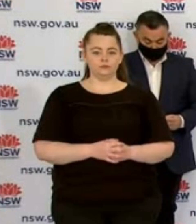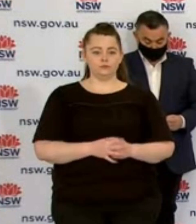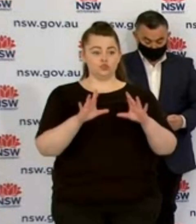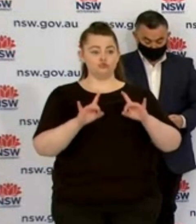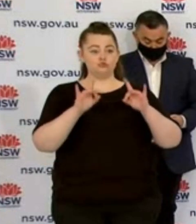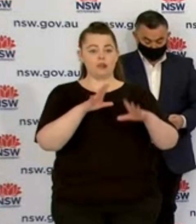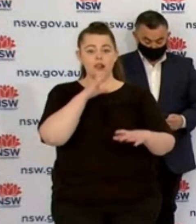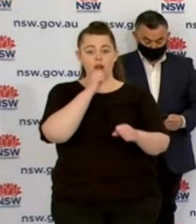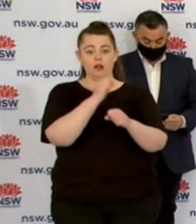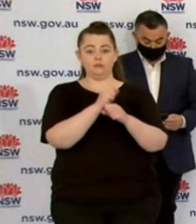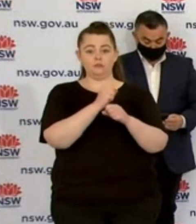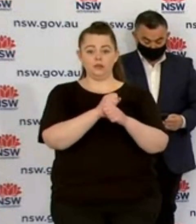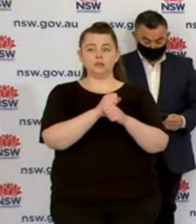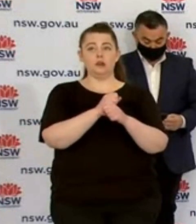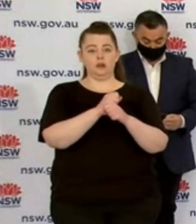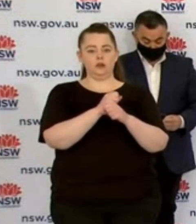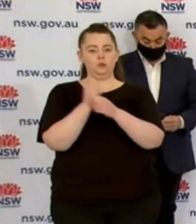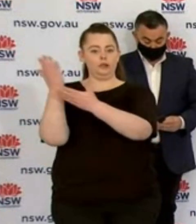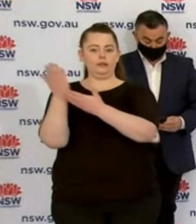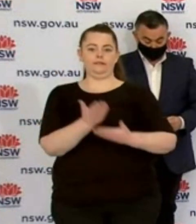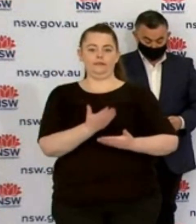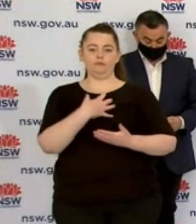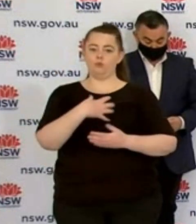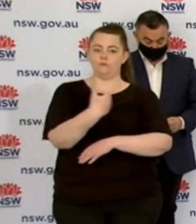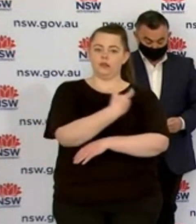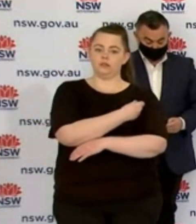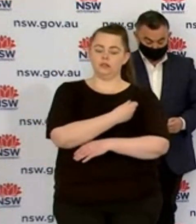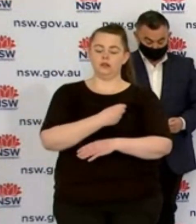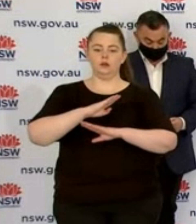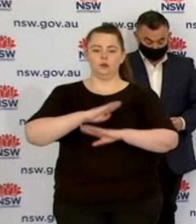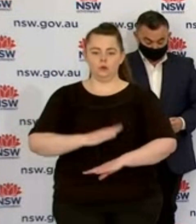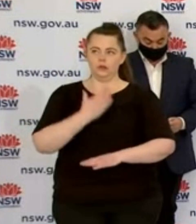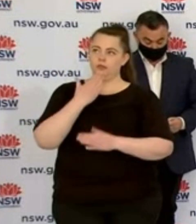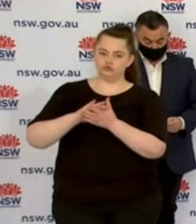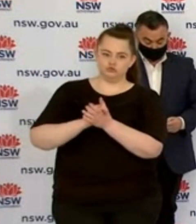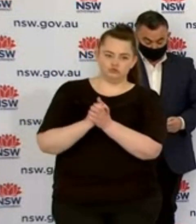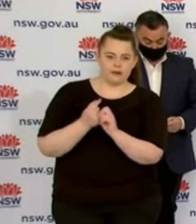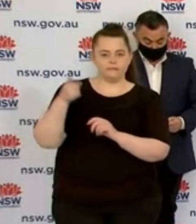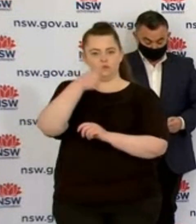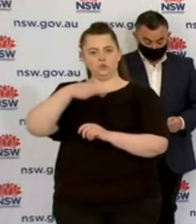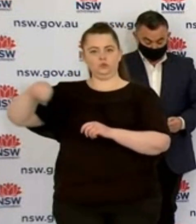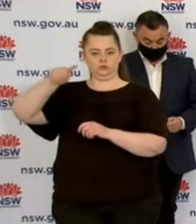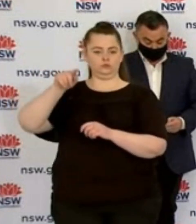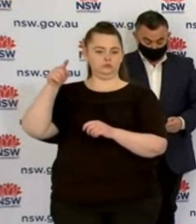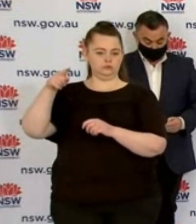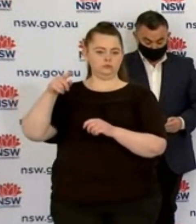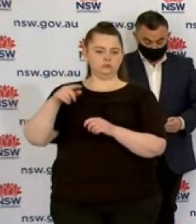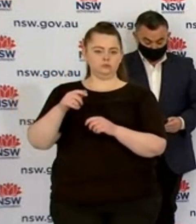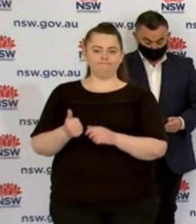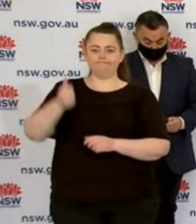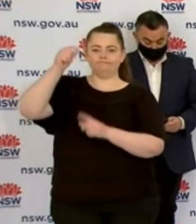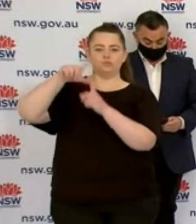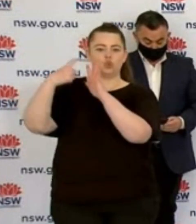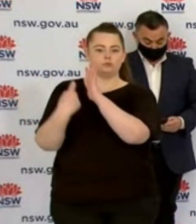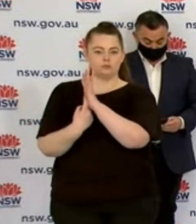additional vaccines for us, and I'm very grateful to the efforts of Dr. Murphy,